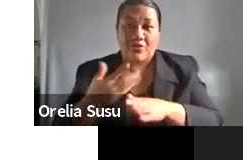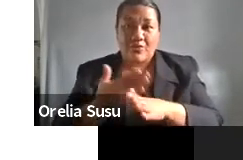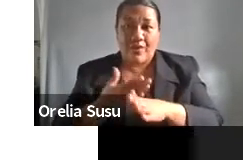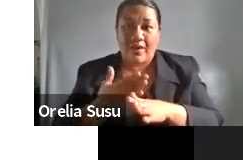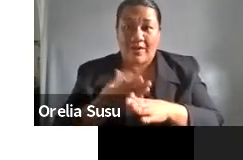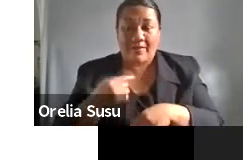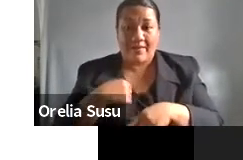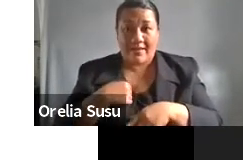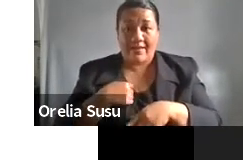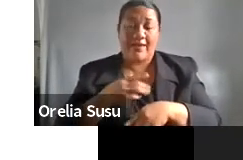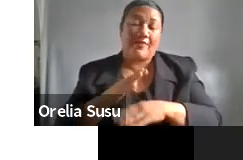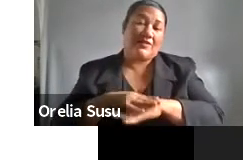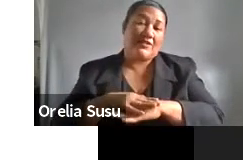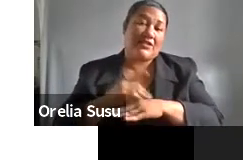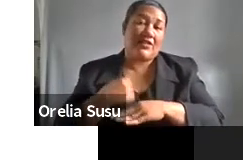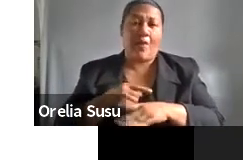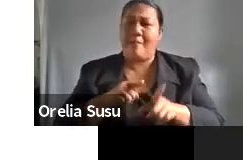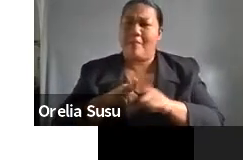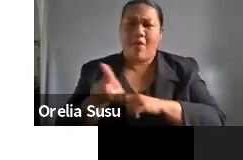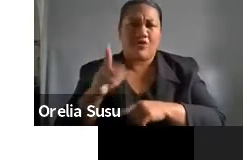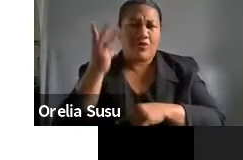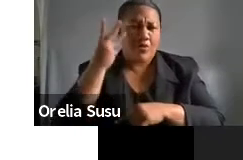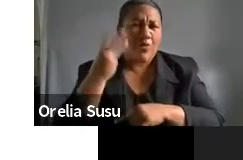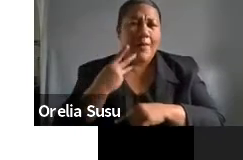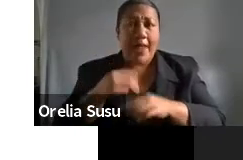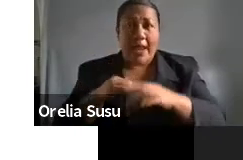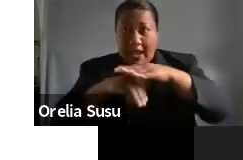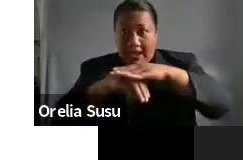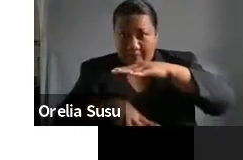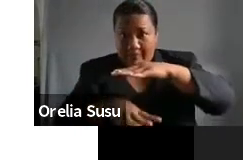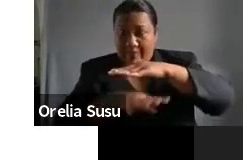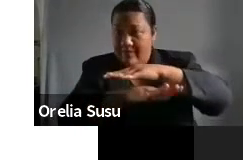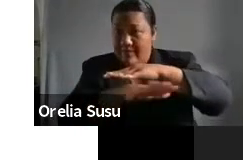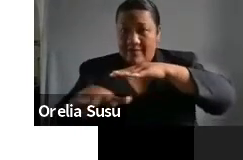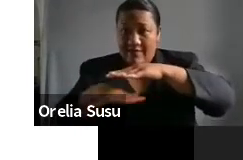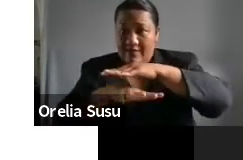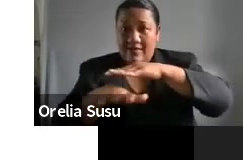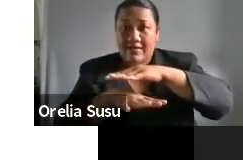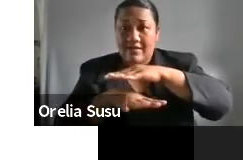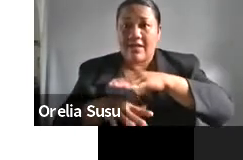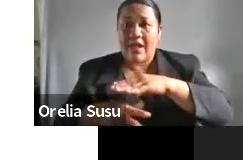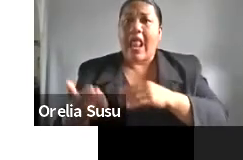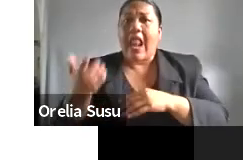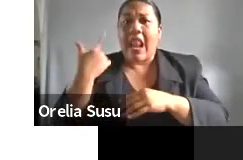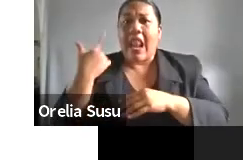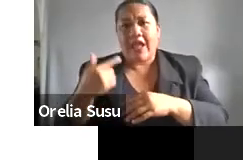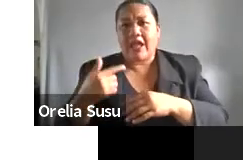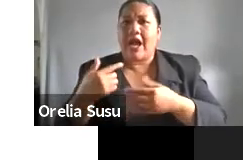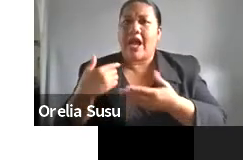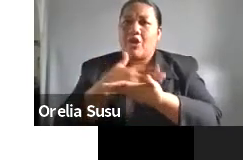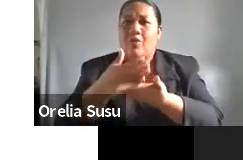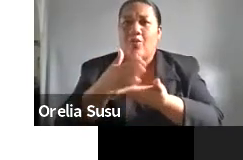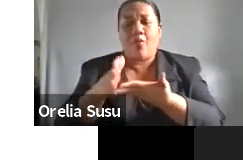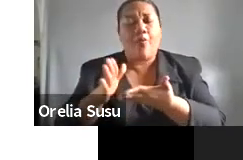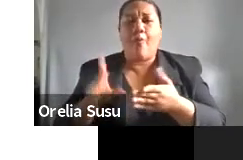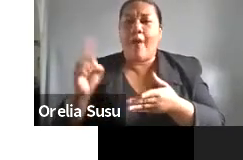most of the woman most of the grassroots networks, they out there, but the lack of sharing the knowledge in how to start